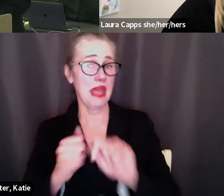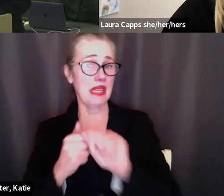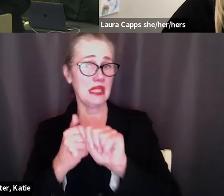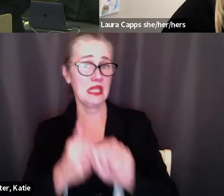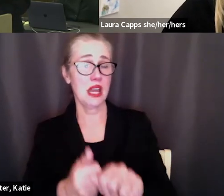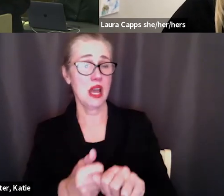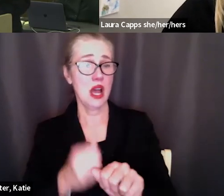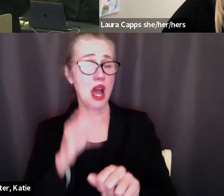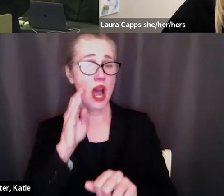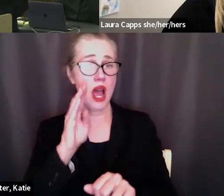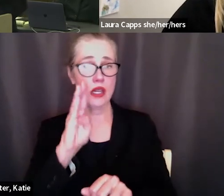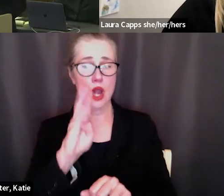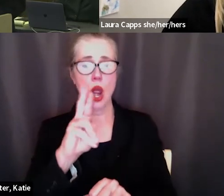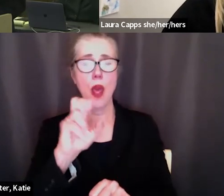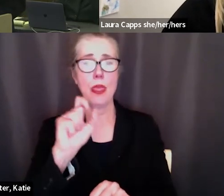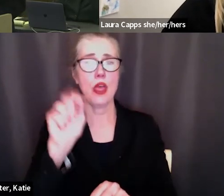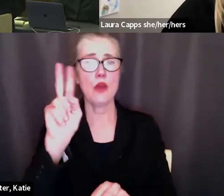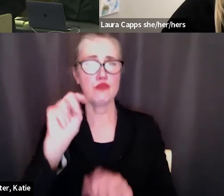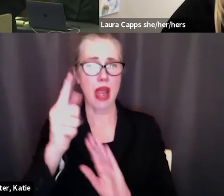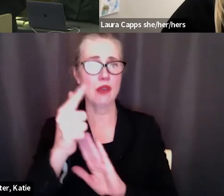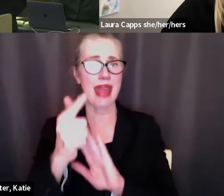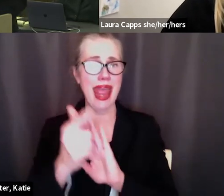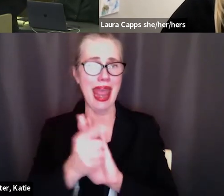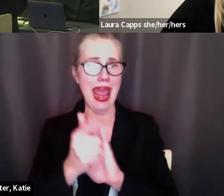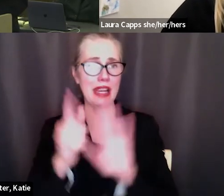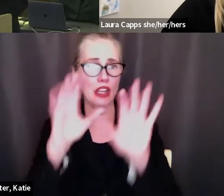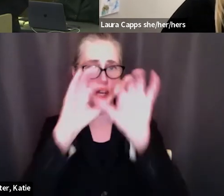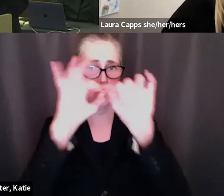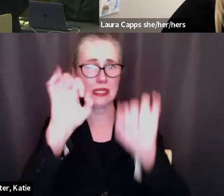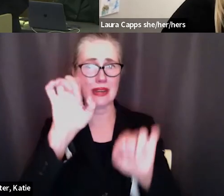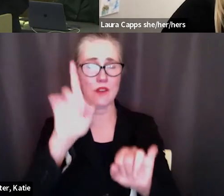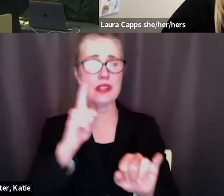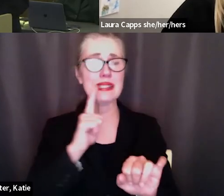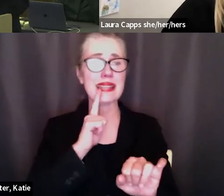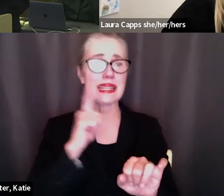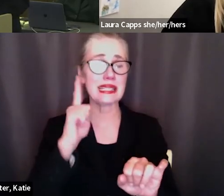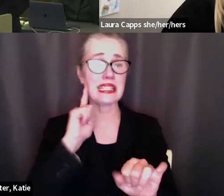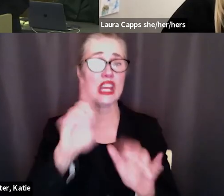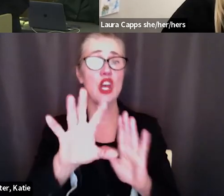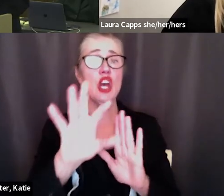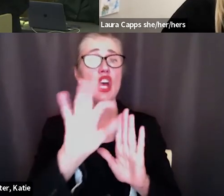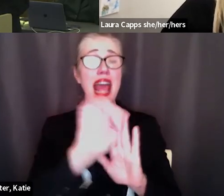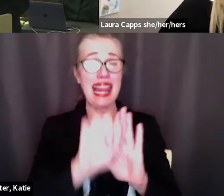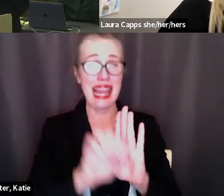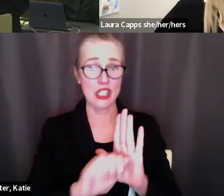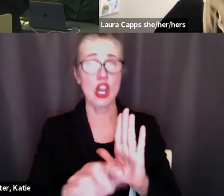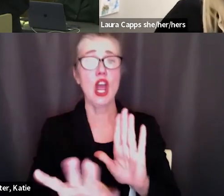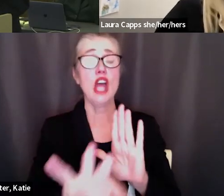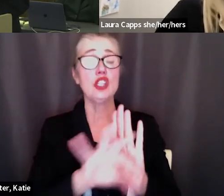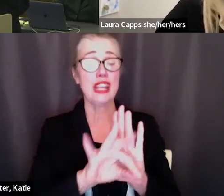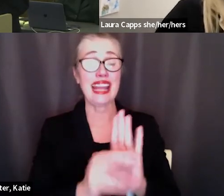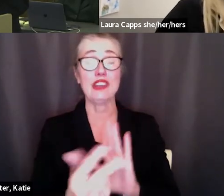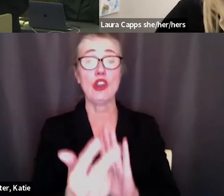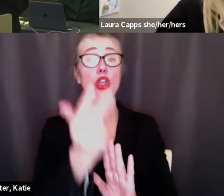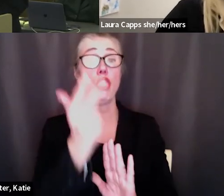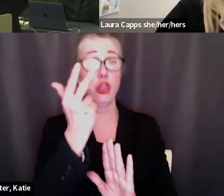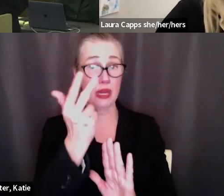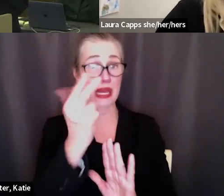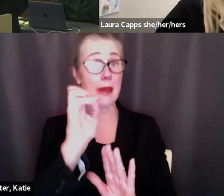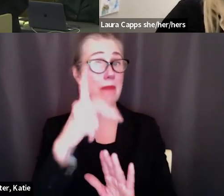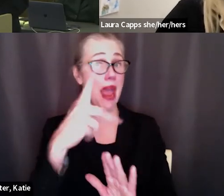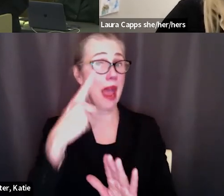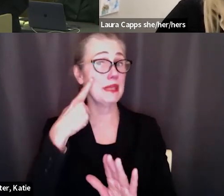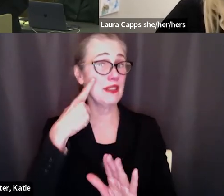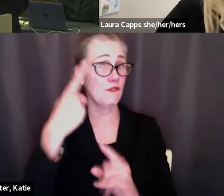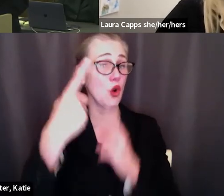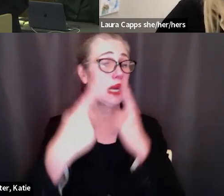raising the agenda says selection of three final maps for consideration so to me